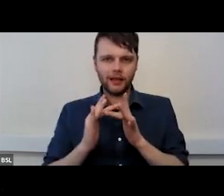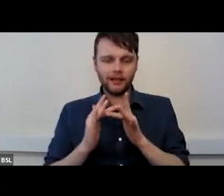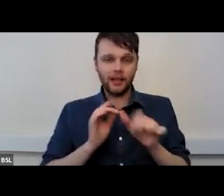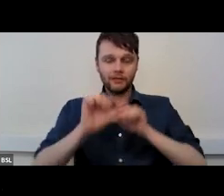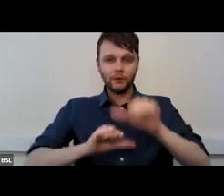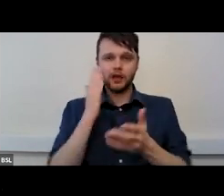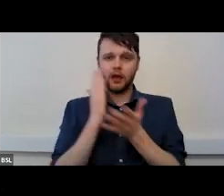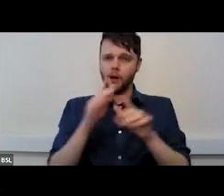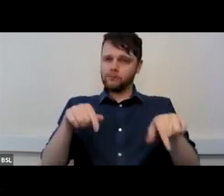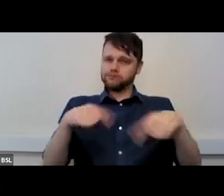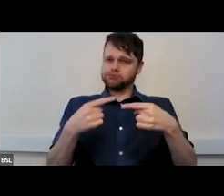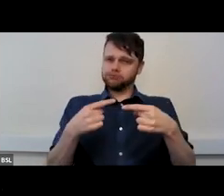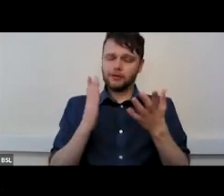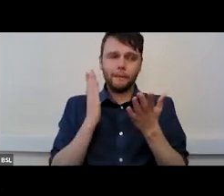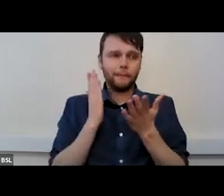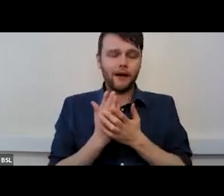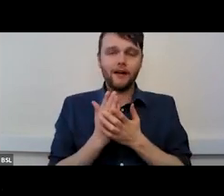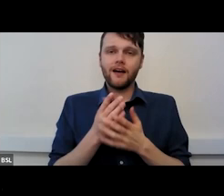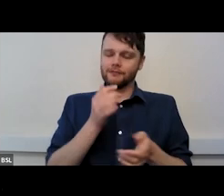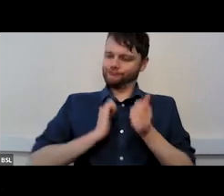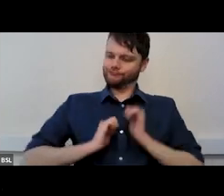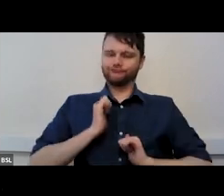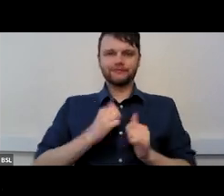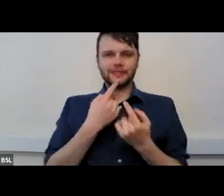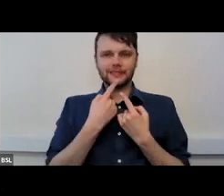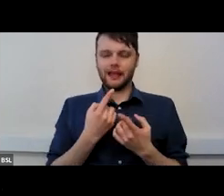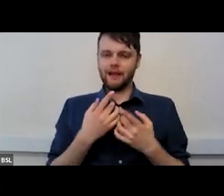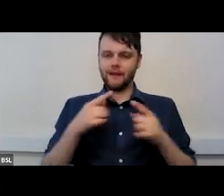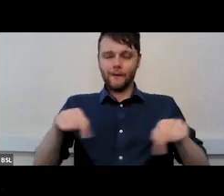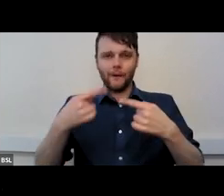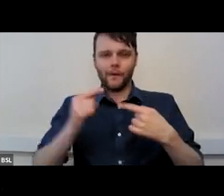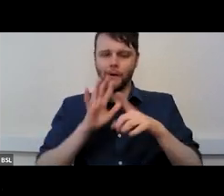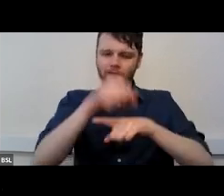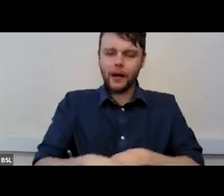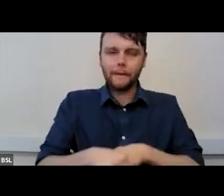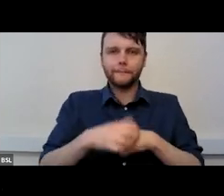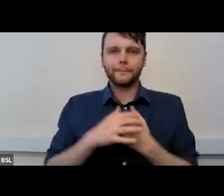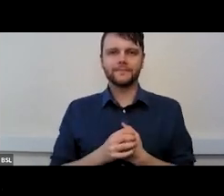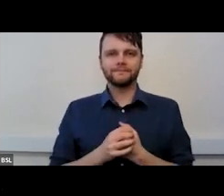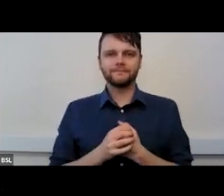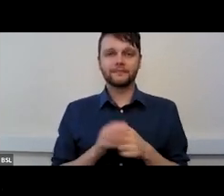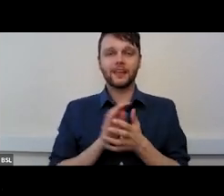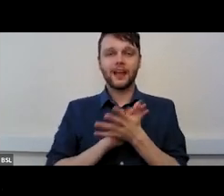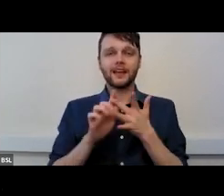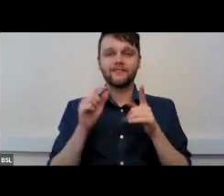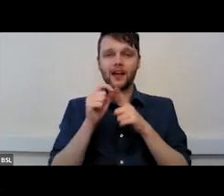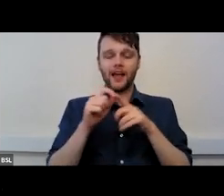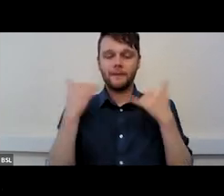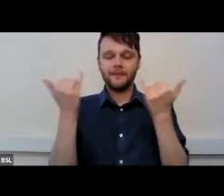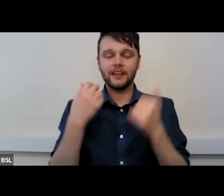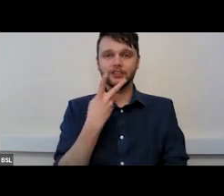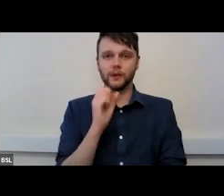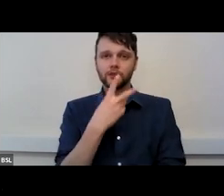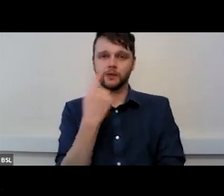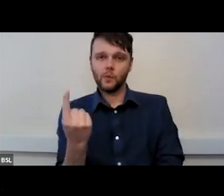say the least, but I'm very proud to say that we overcame the challenges. And HippFest 2021 has even won